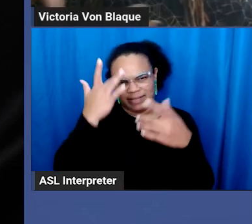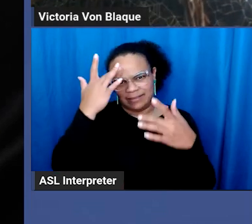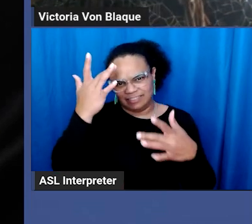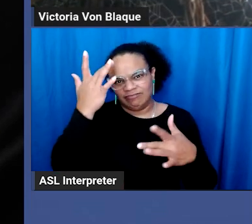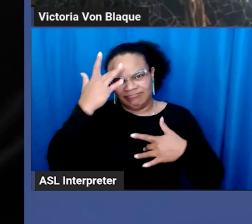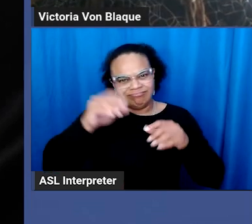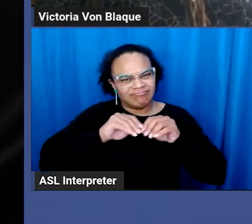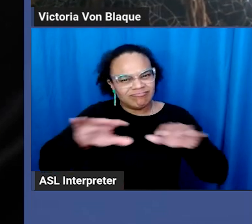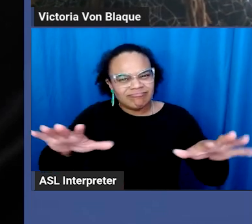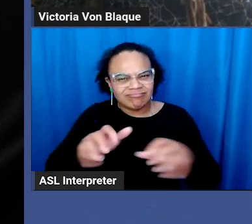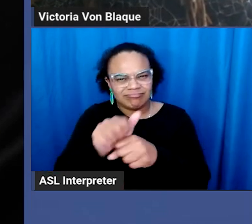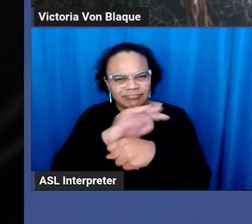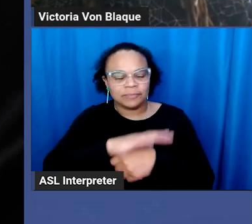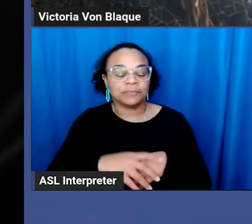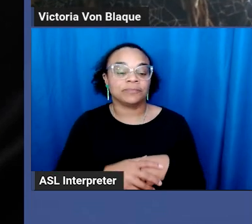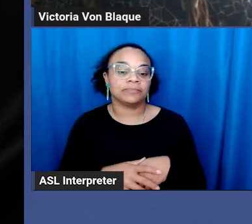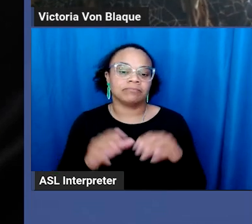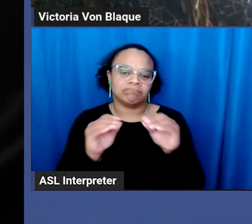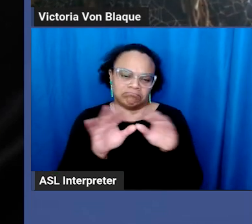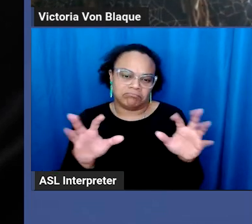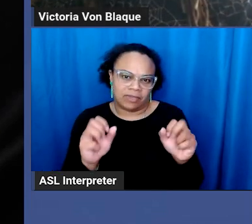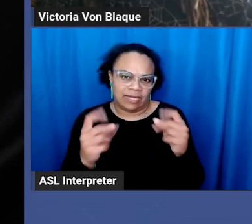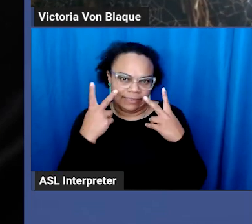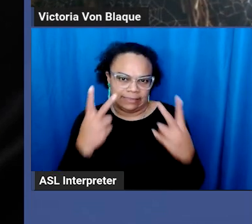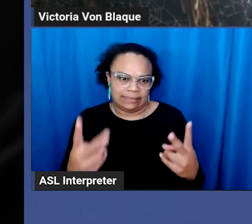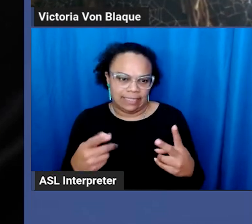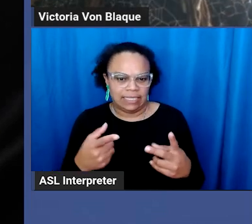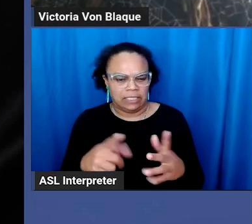see, it started off a little slow,